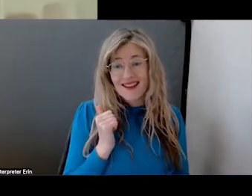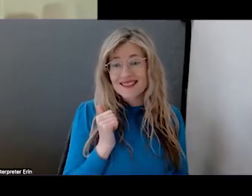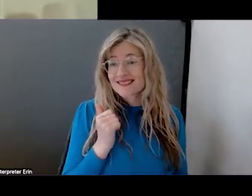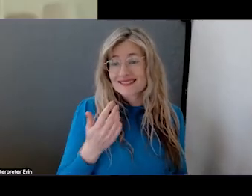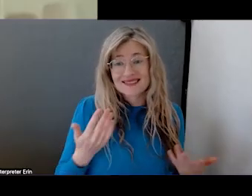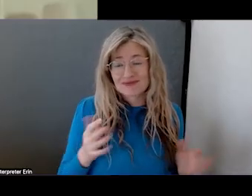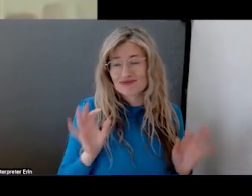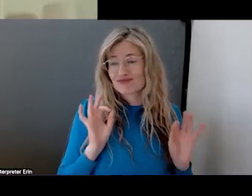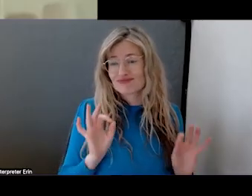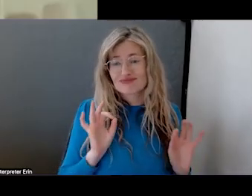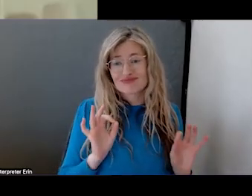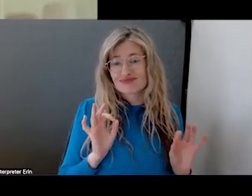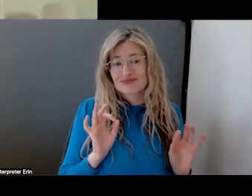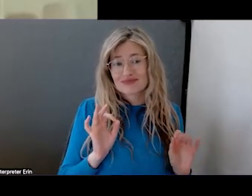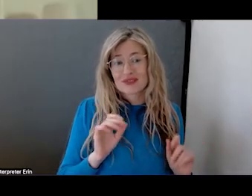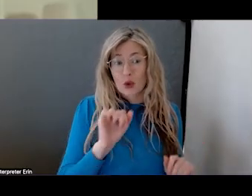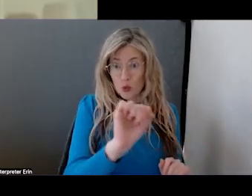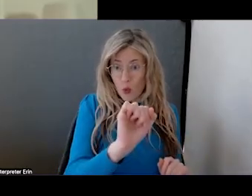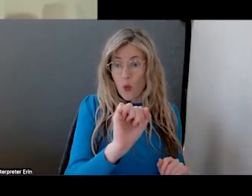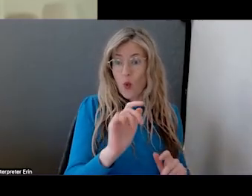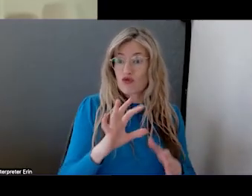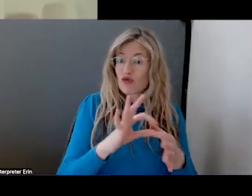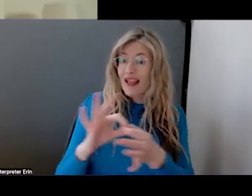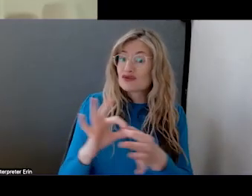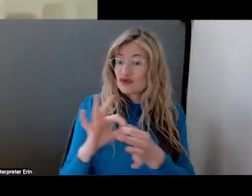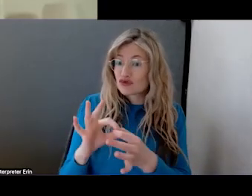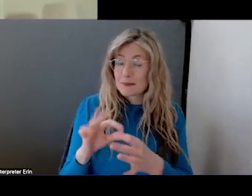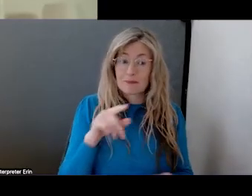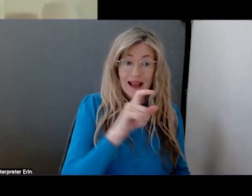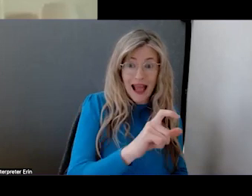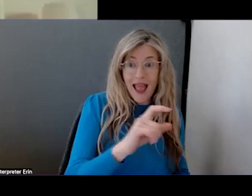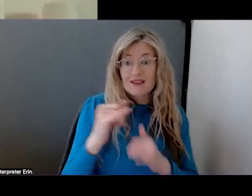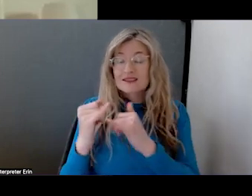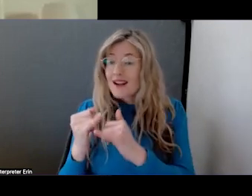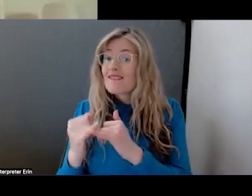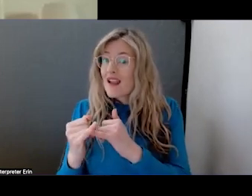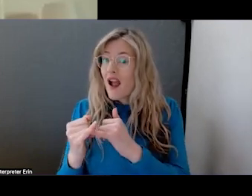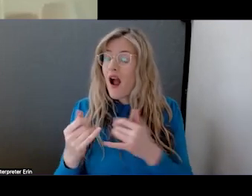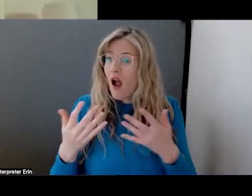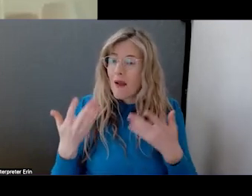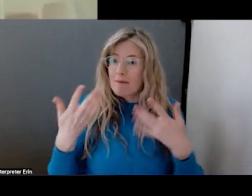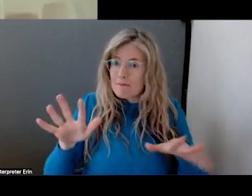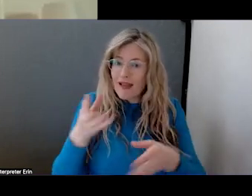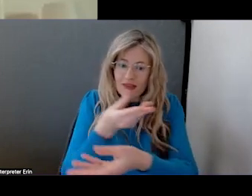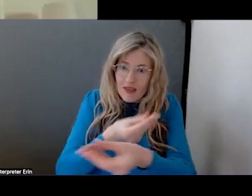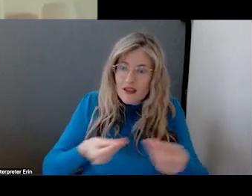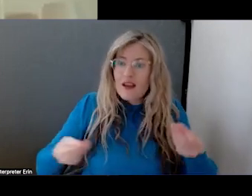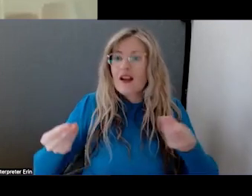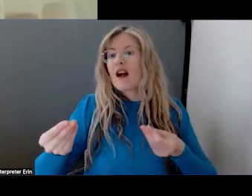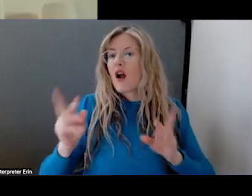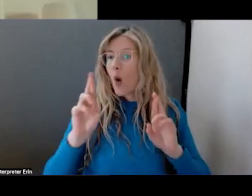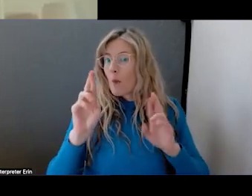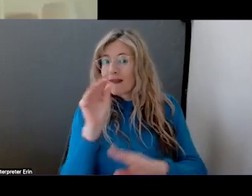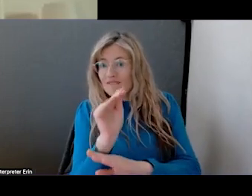this meeting, this encounter, this relation has triggered changes also for your future